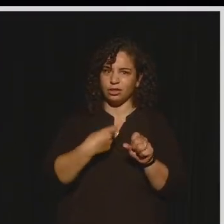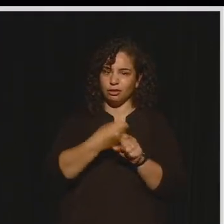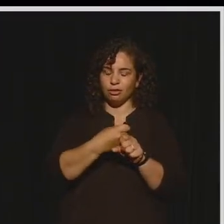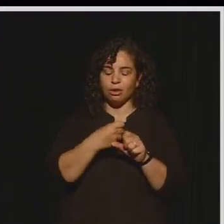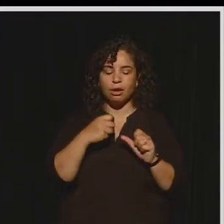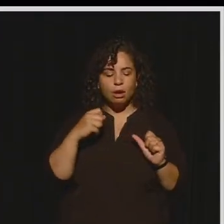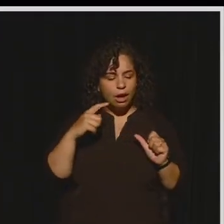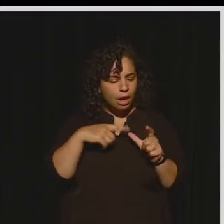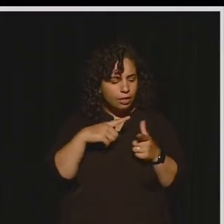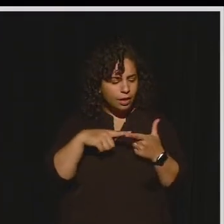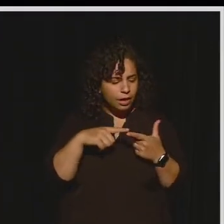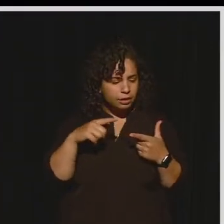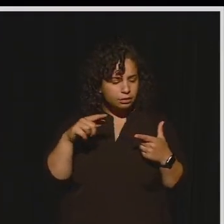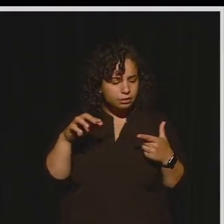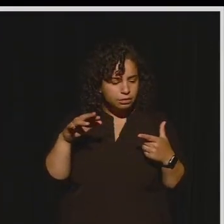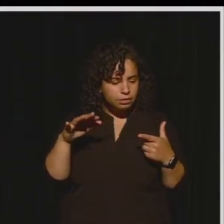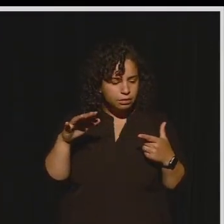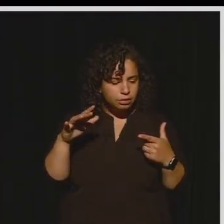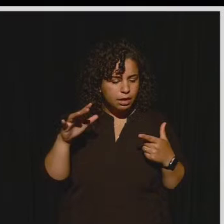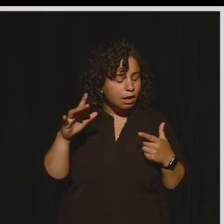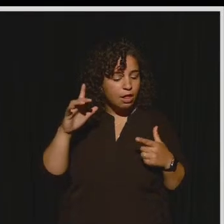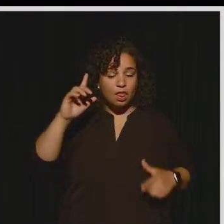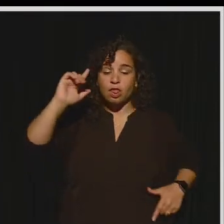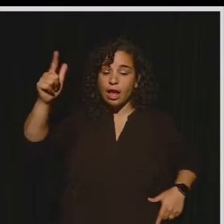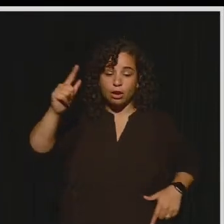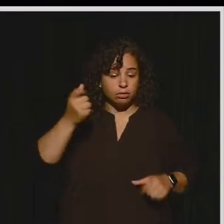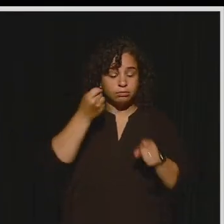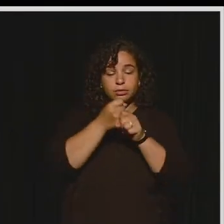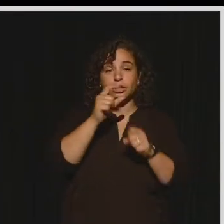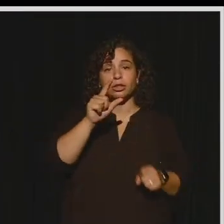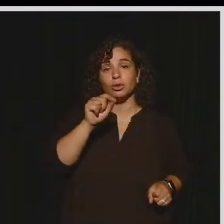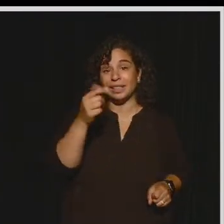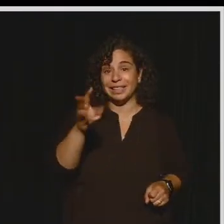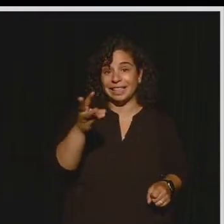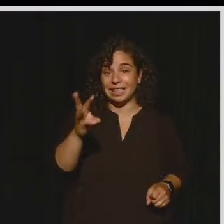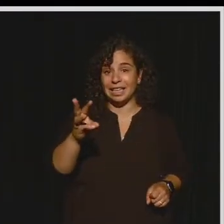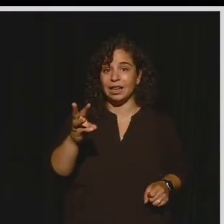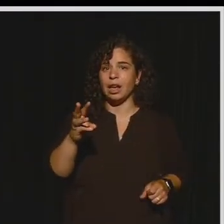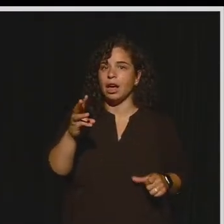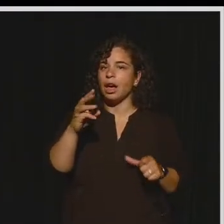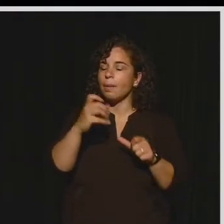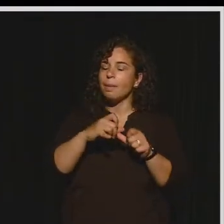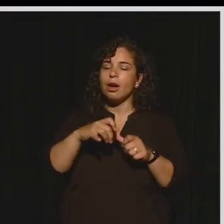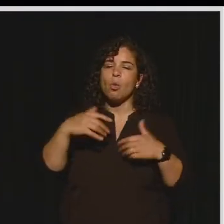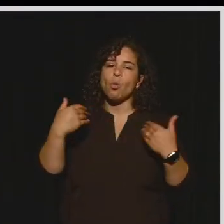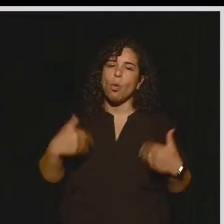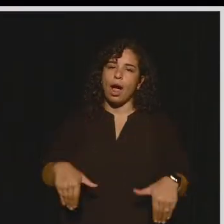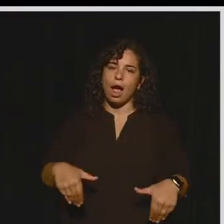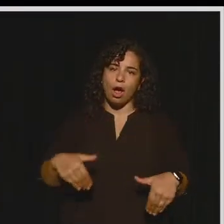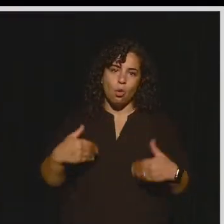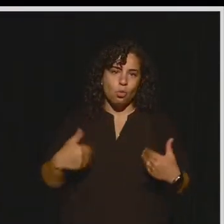then like fast forward to 2016, and it was, for me, it was the most